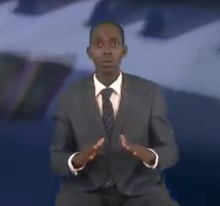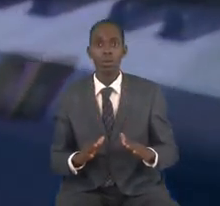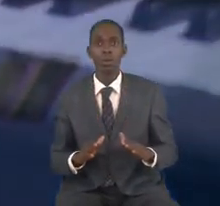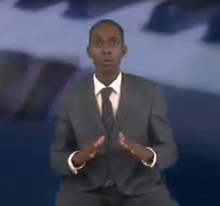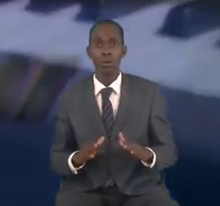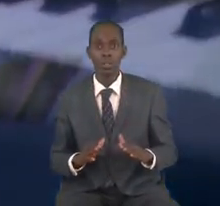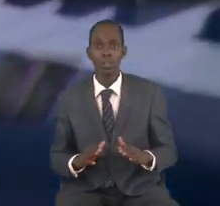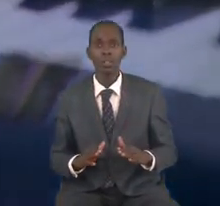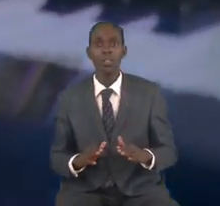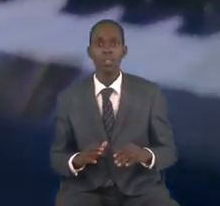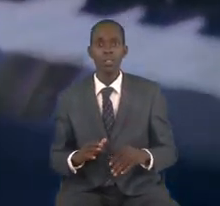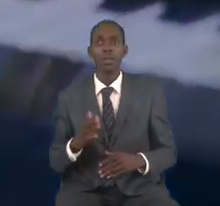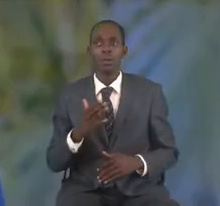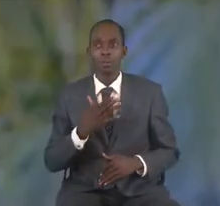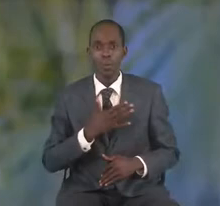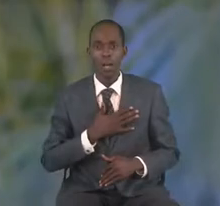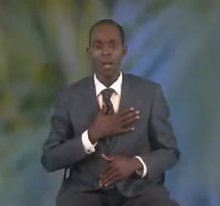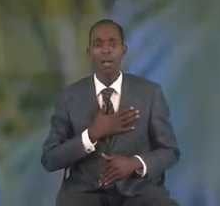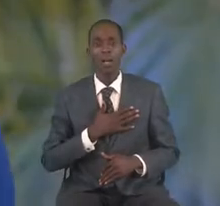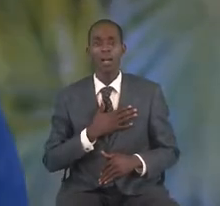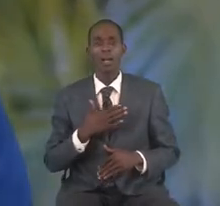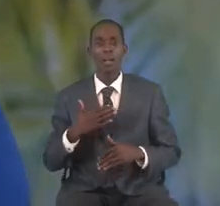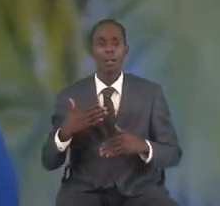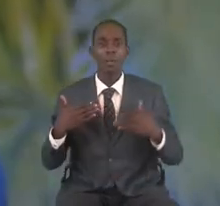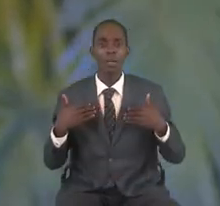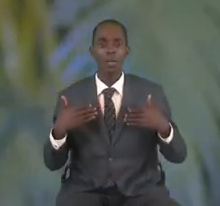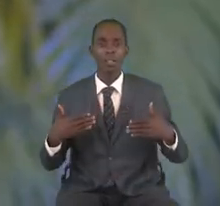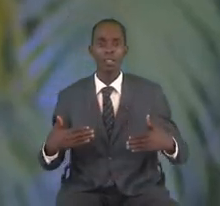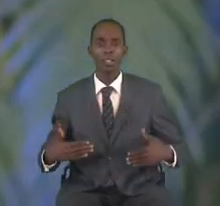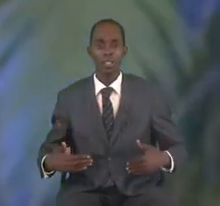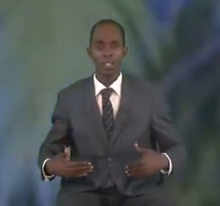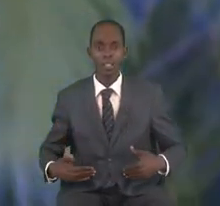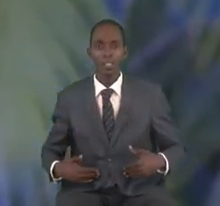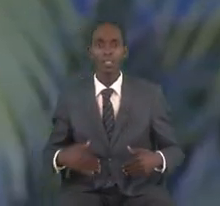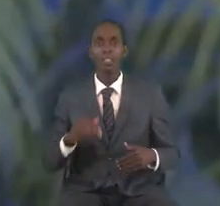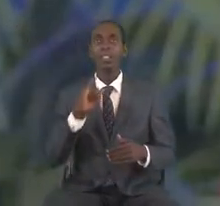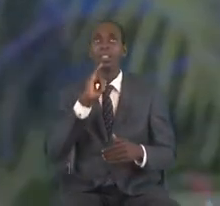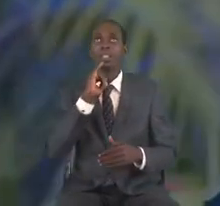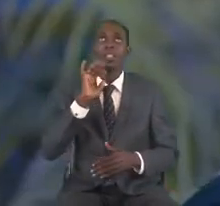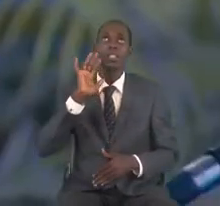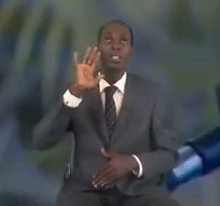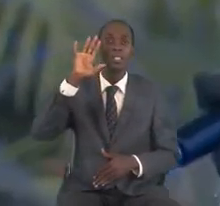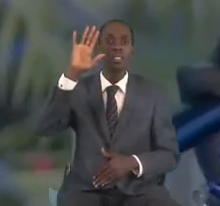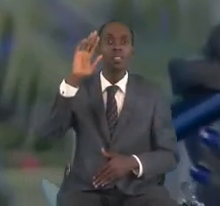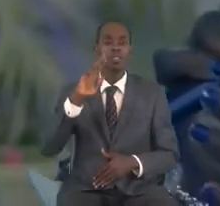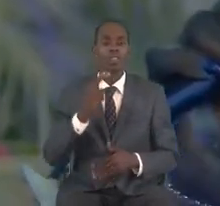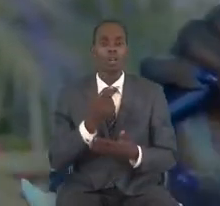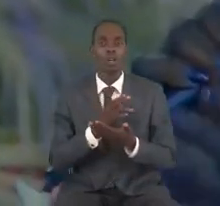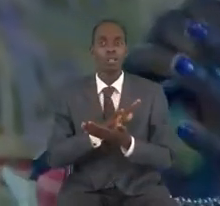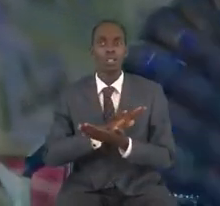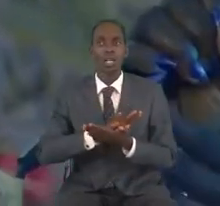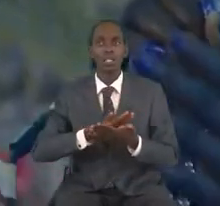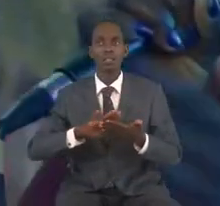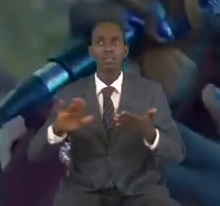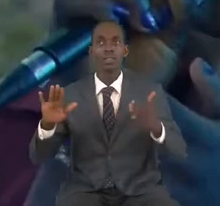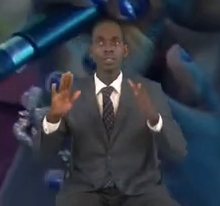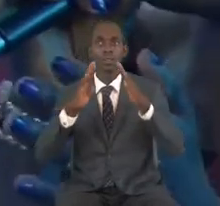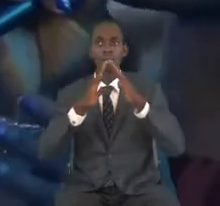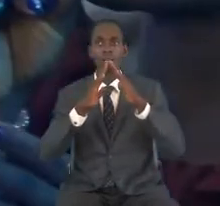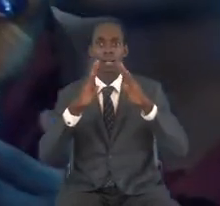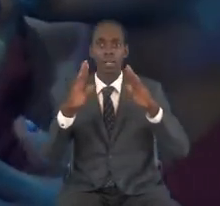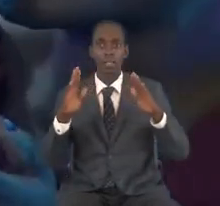my body my body is your set to